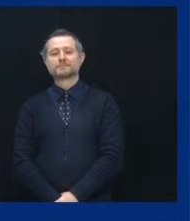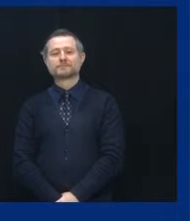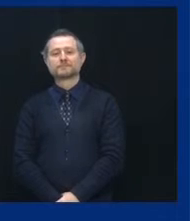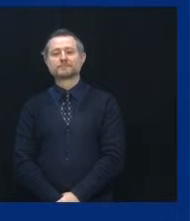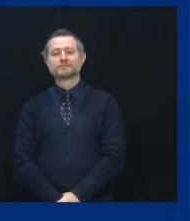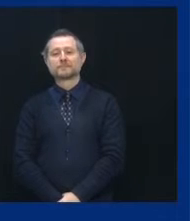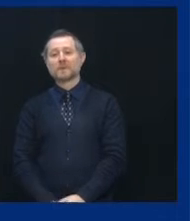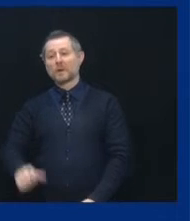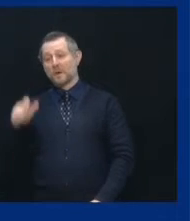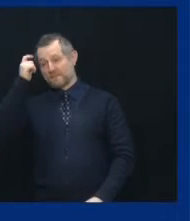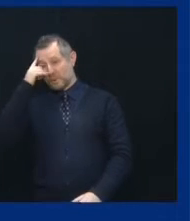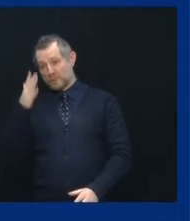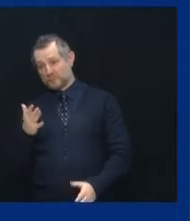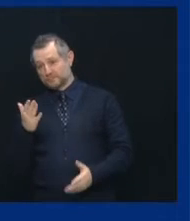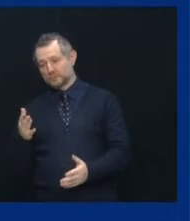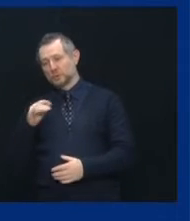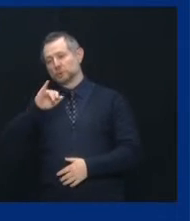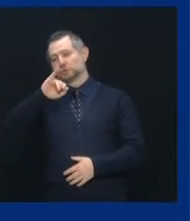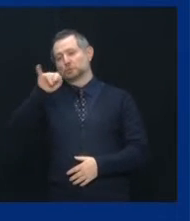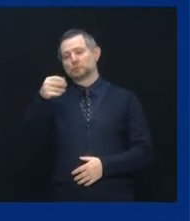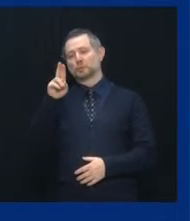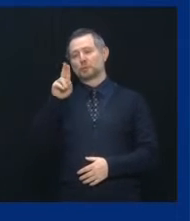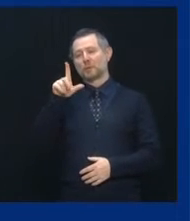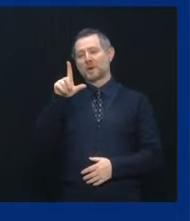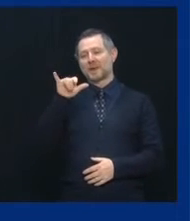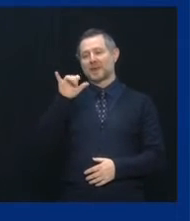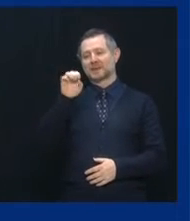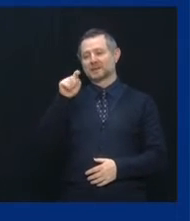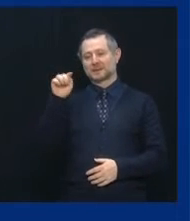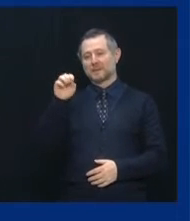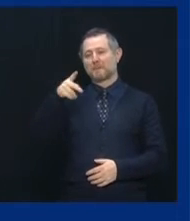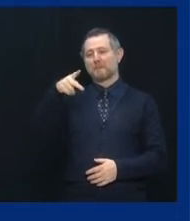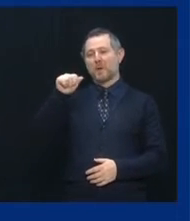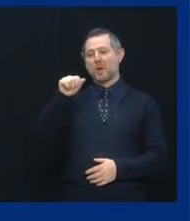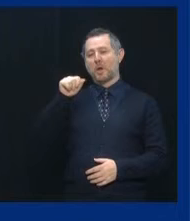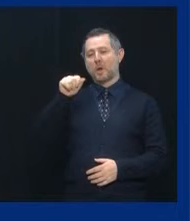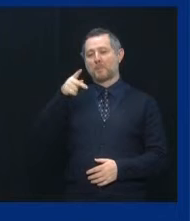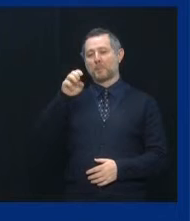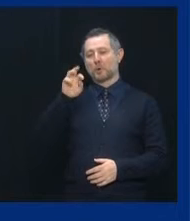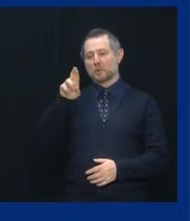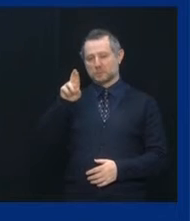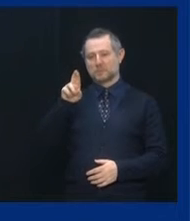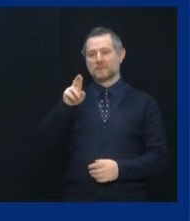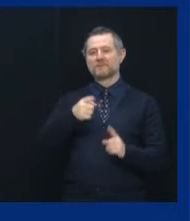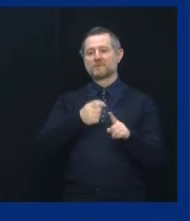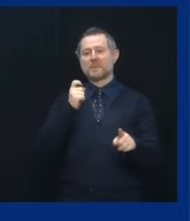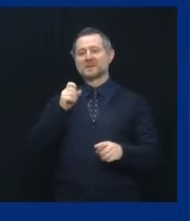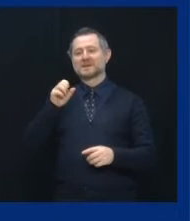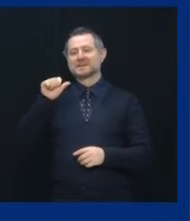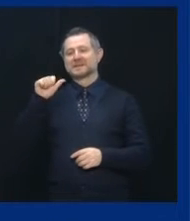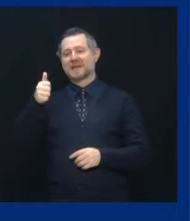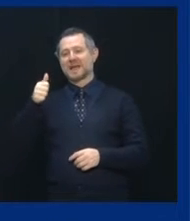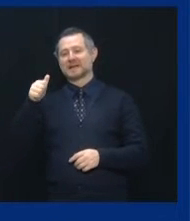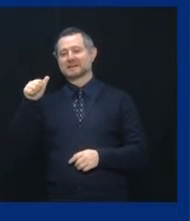Governor, you now have Juliet Papa from 1010 Wins. Juliet, your line is now open. Please unmute your microphone.